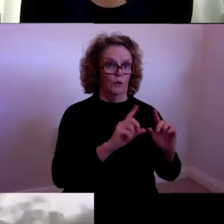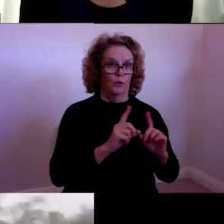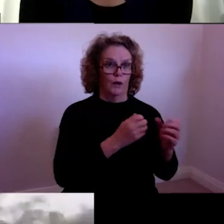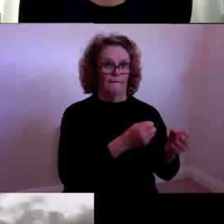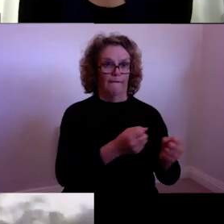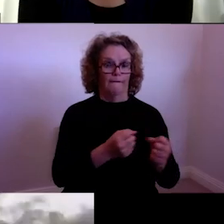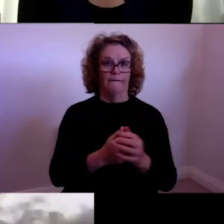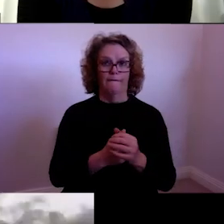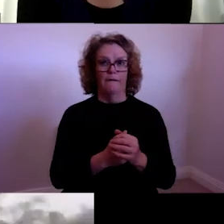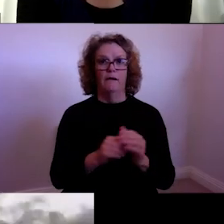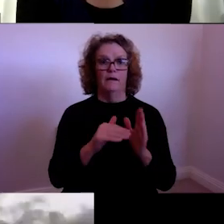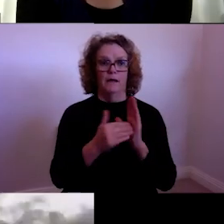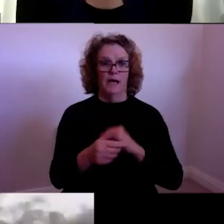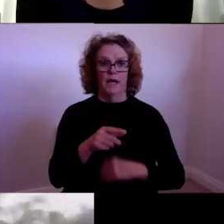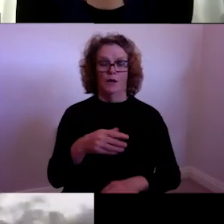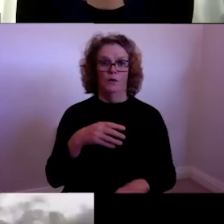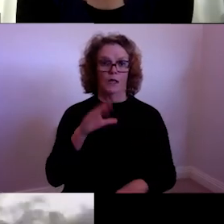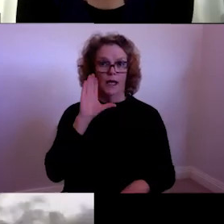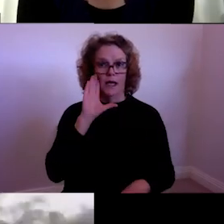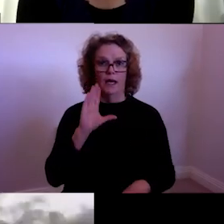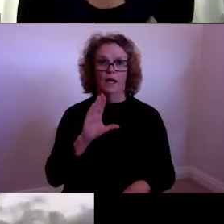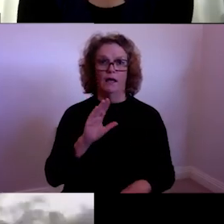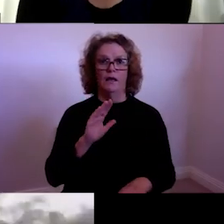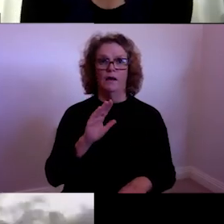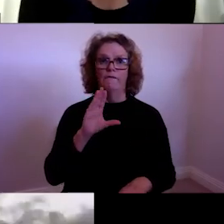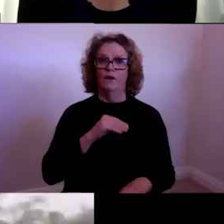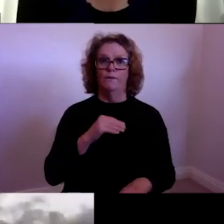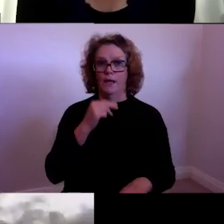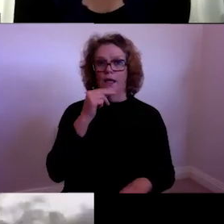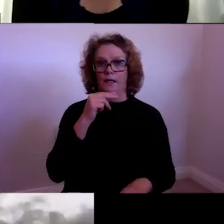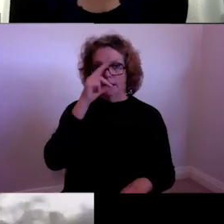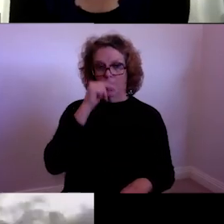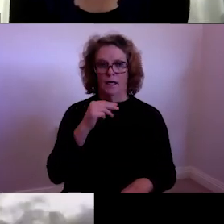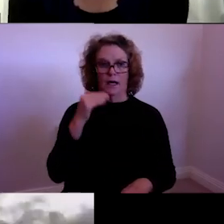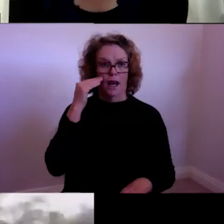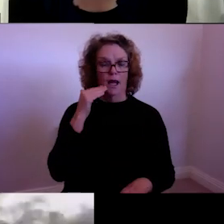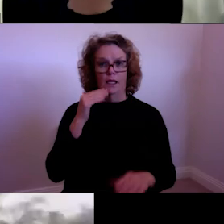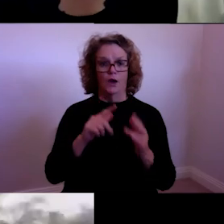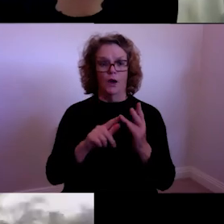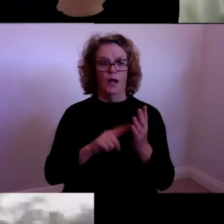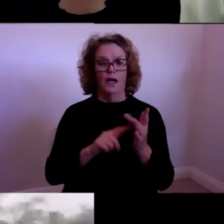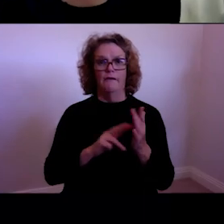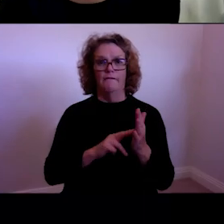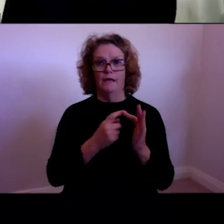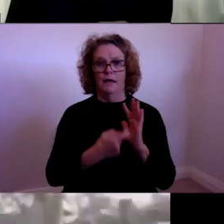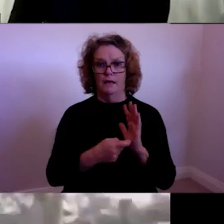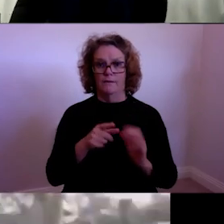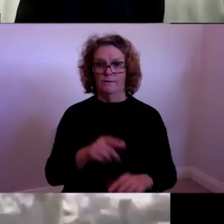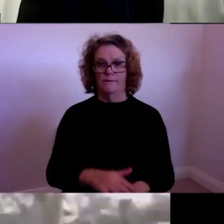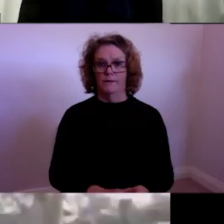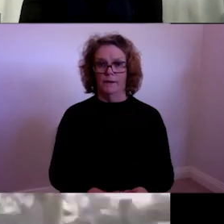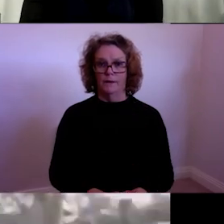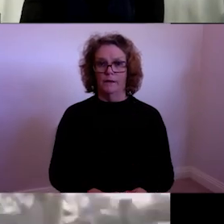journey is like for a young lady by the name of Olivia that Ruby will ask a question before we go to that. Thank